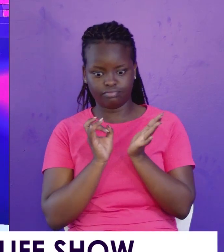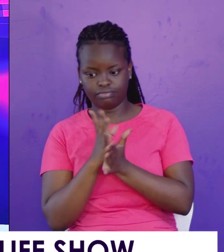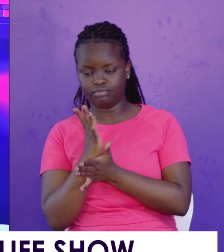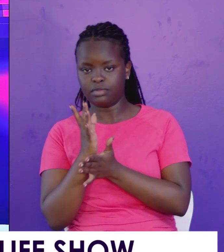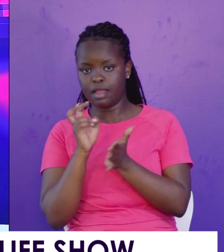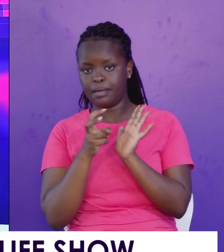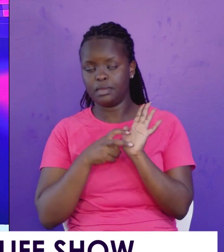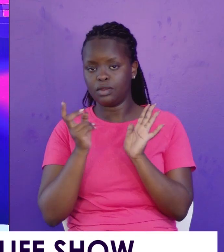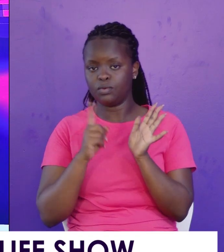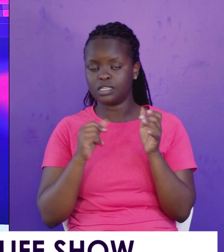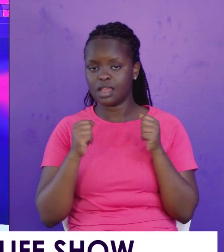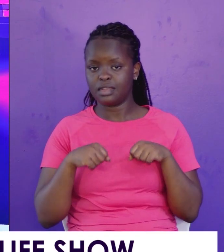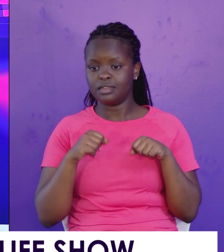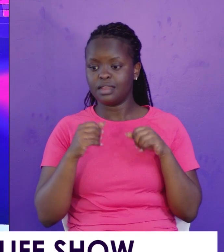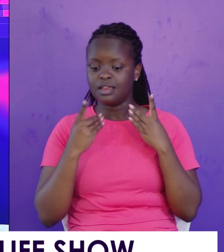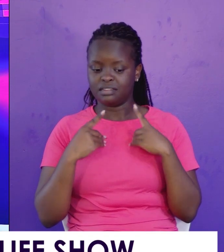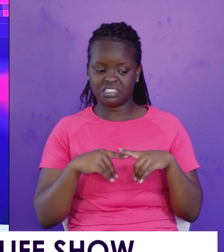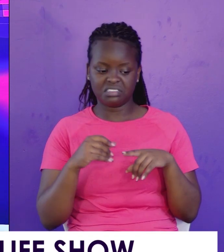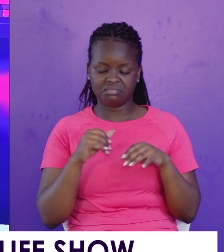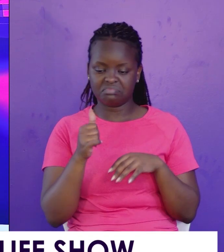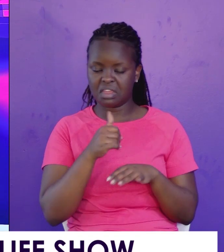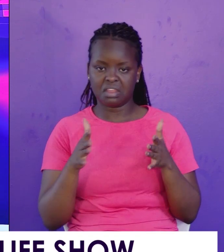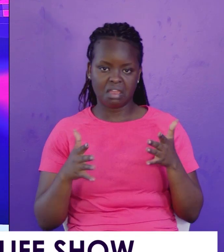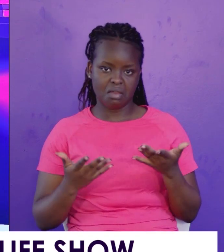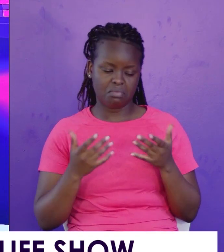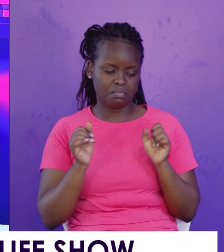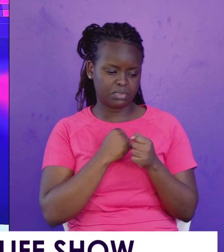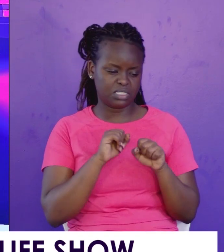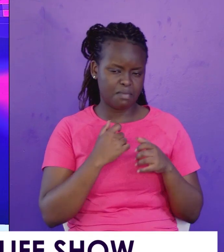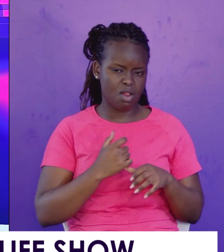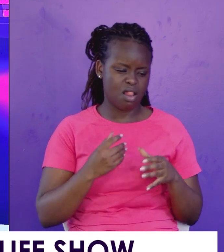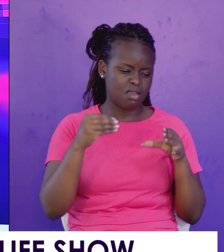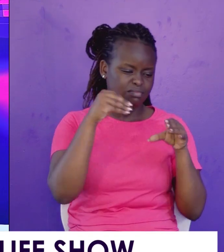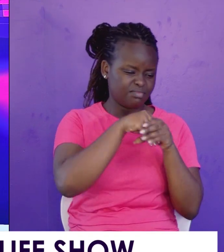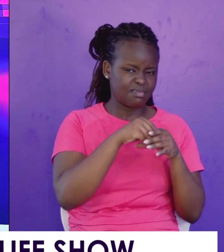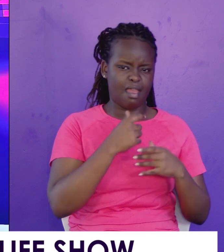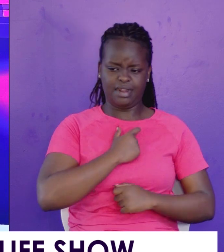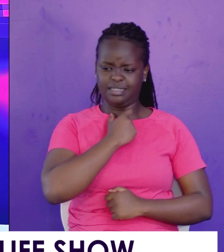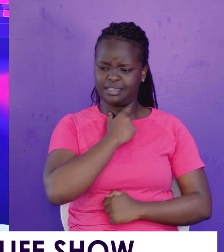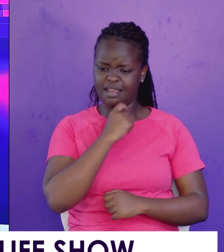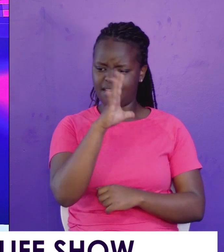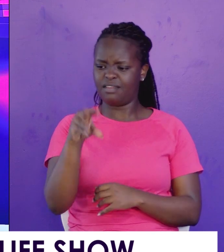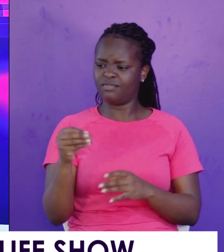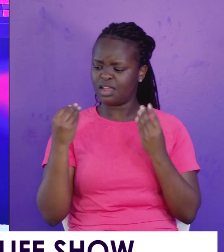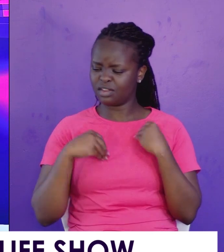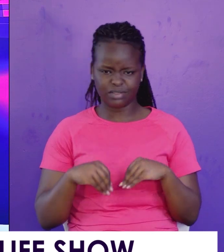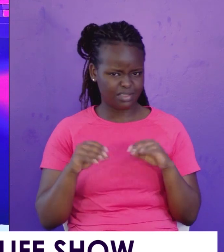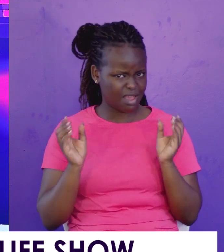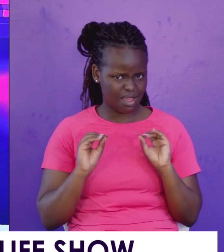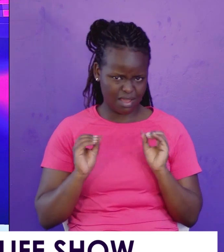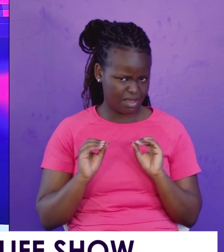can dress in that manner. You cannot put a tie on the African attire. It doesn't make sense unless you come up with a